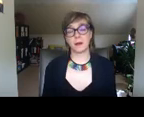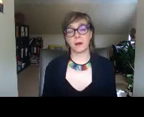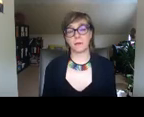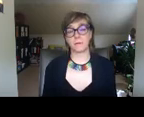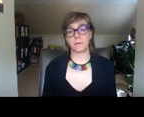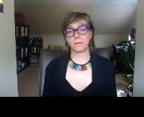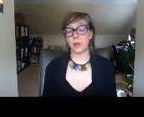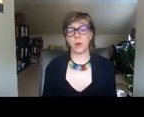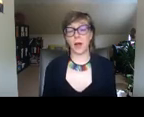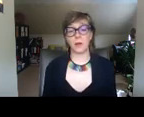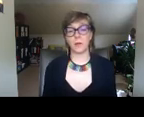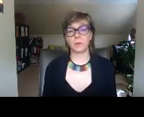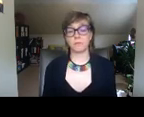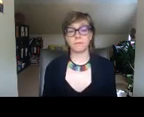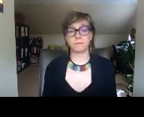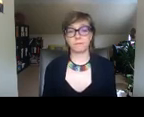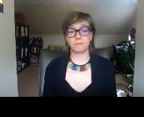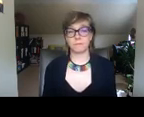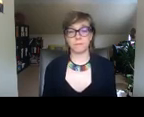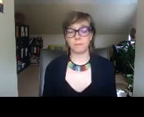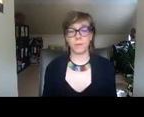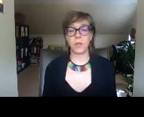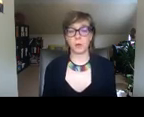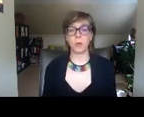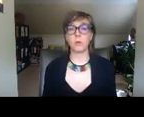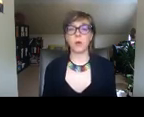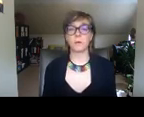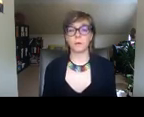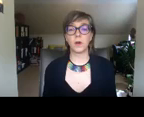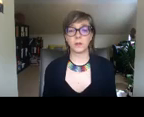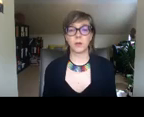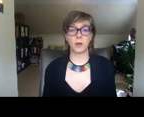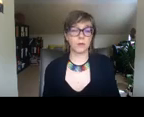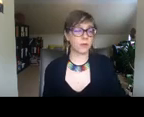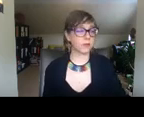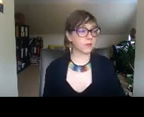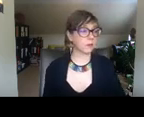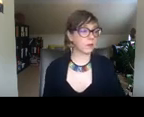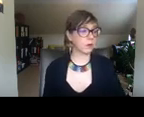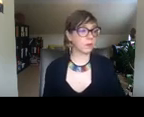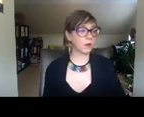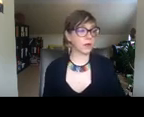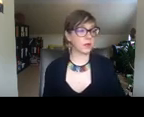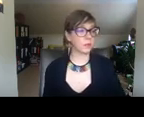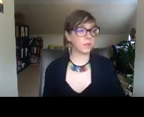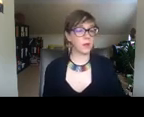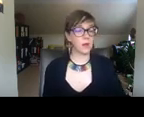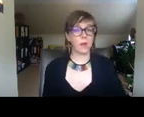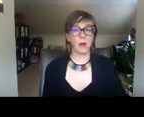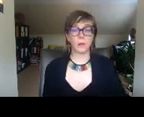And, you know, how, you know, what is going on with this, with COVID and